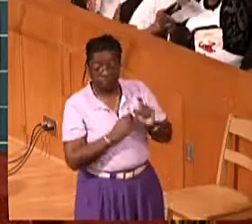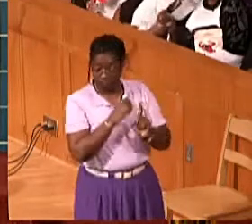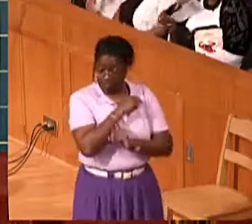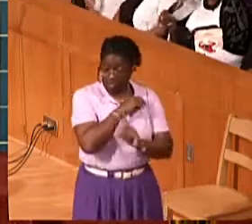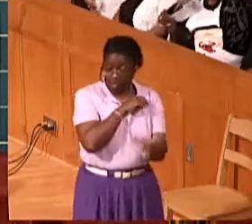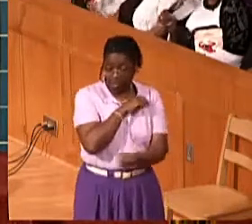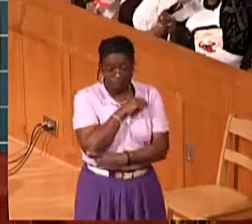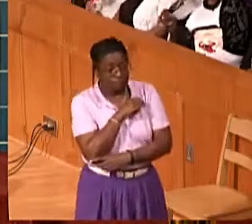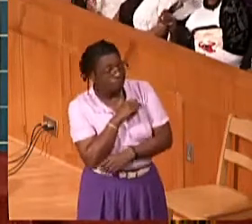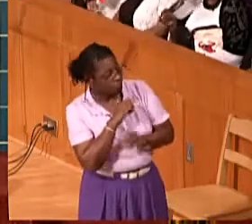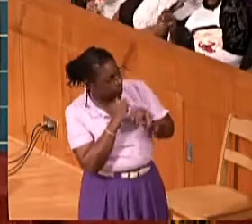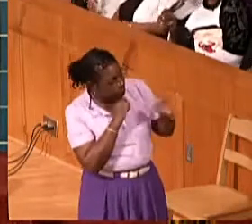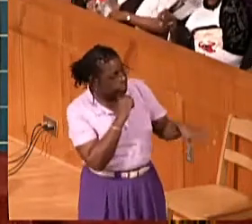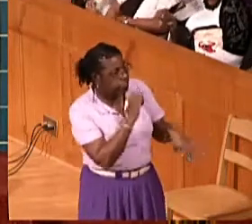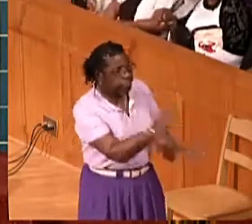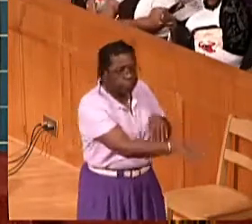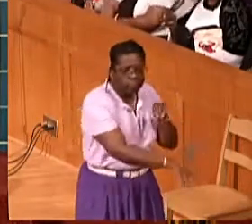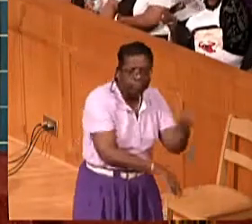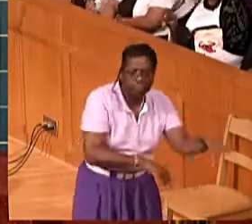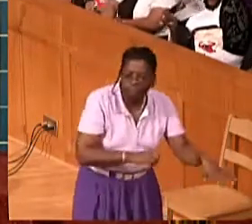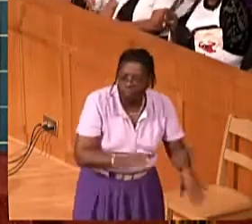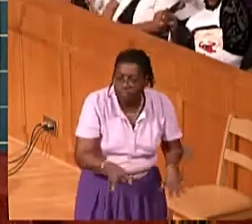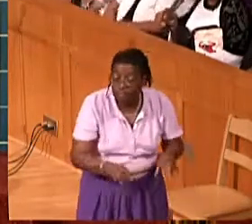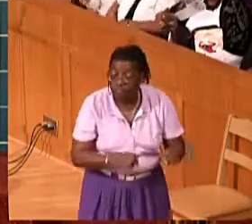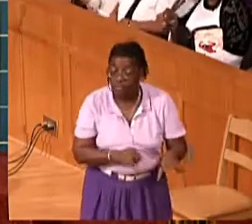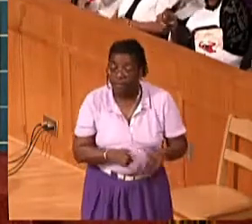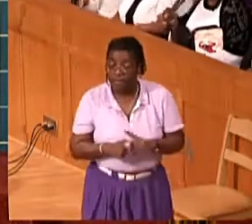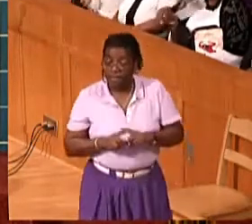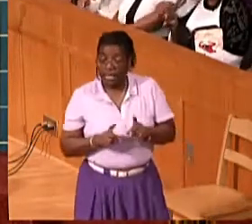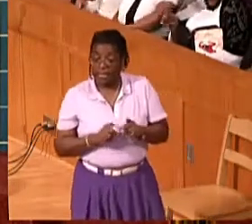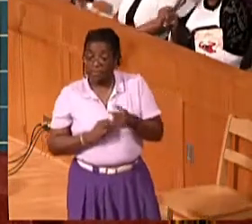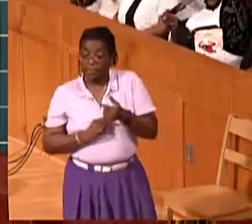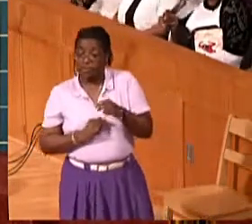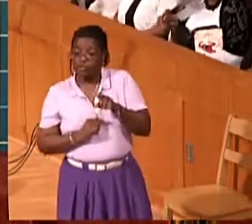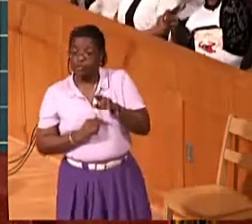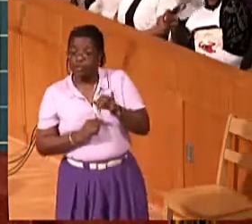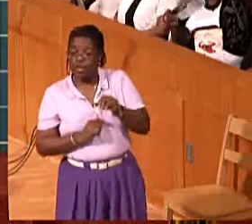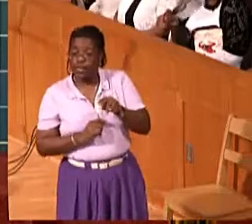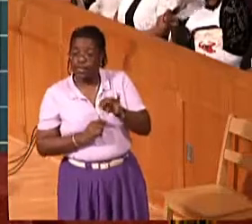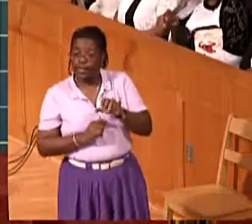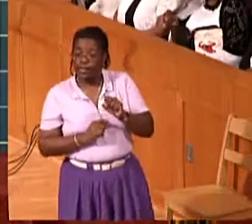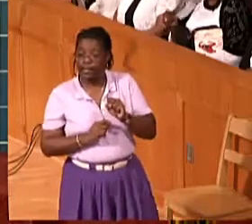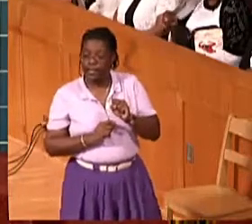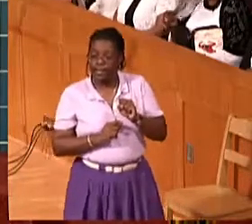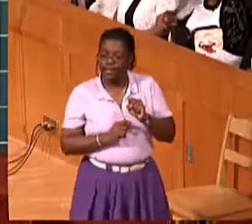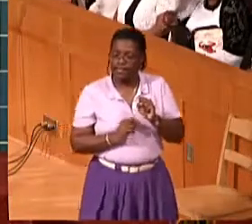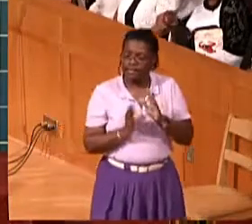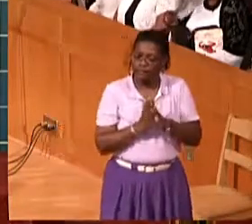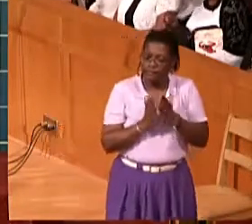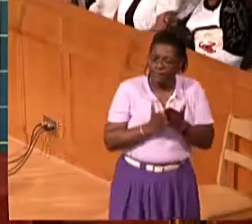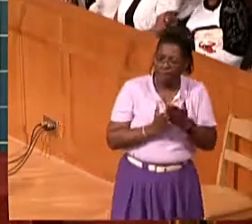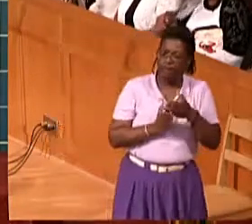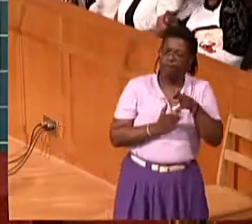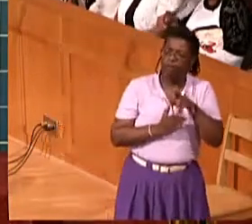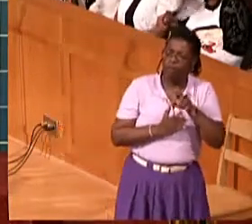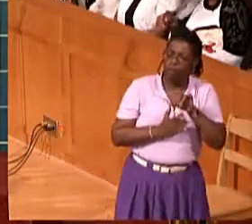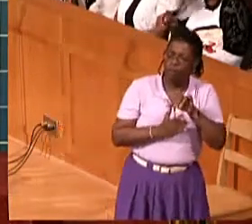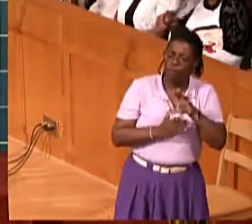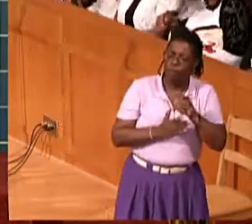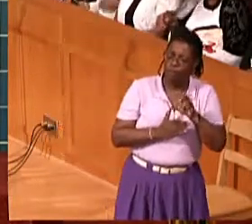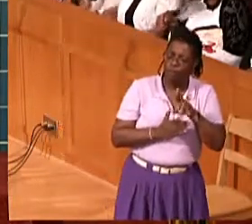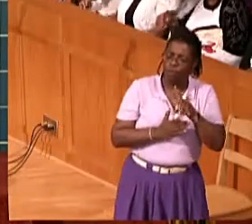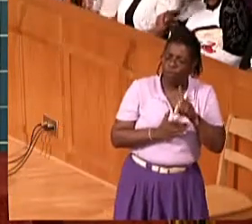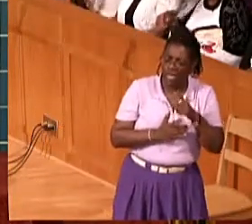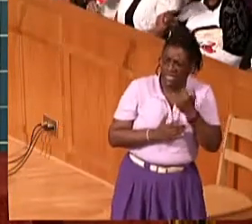But people in the Guinness, who've read the Guinness Book of Records, know that this building is magnificent. What are you saying, Pastor?